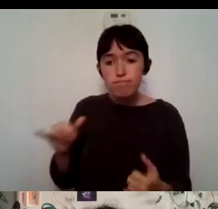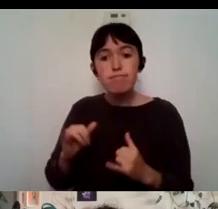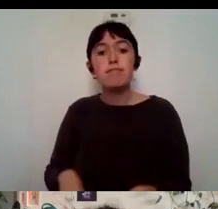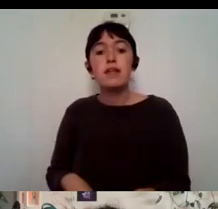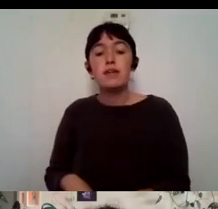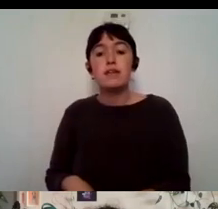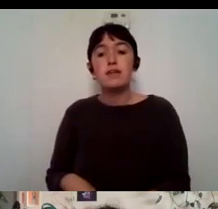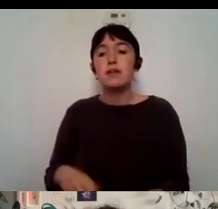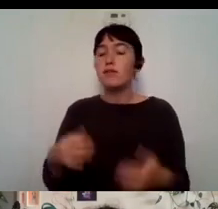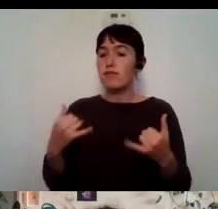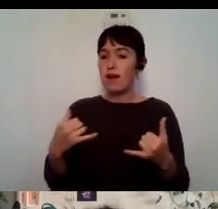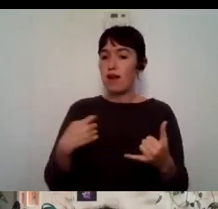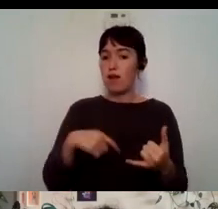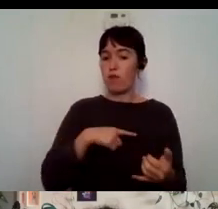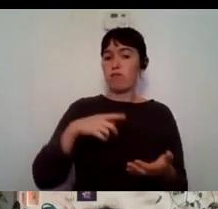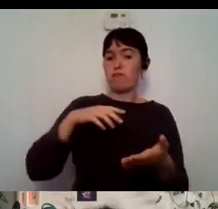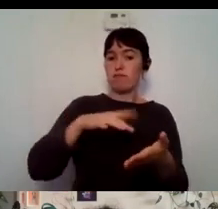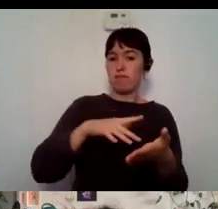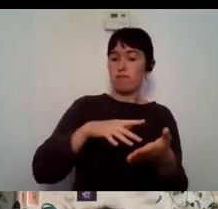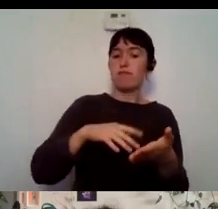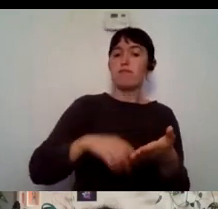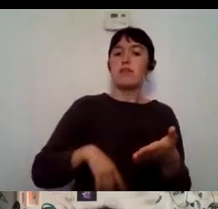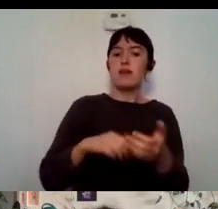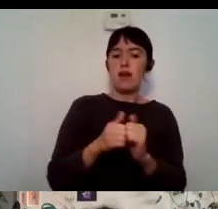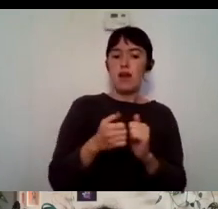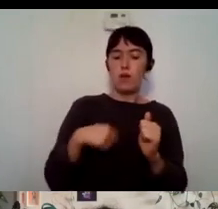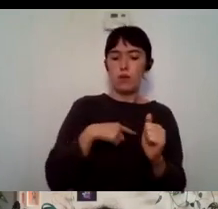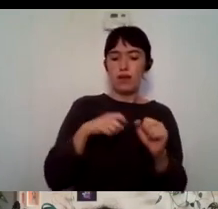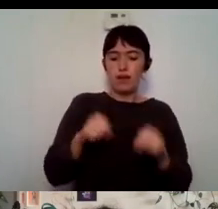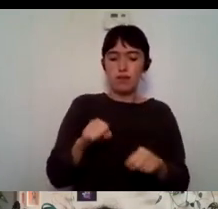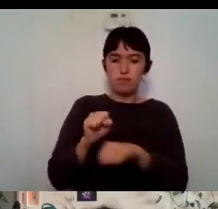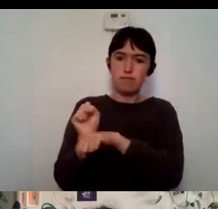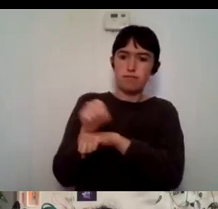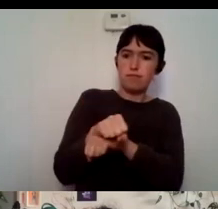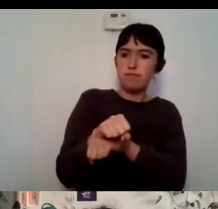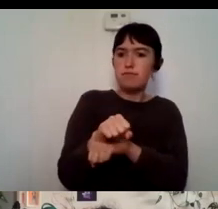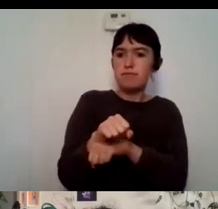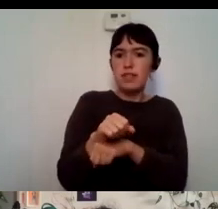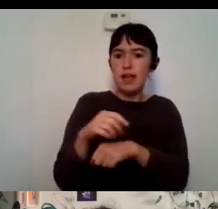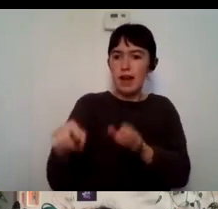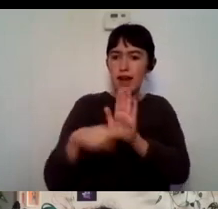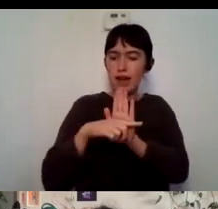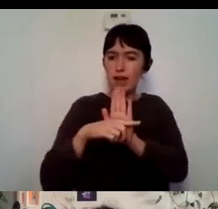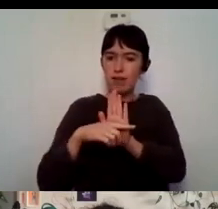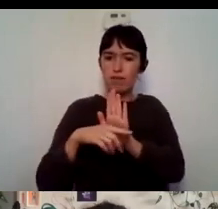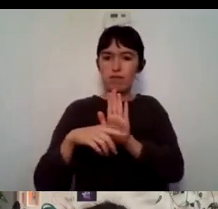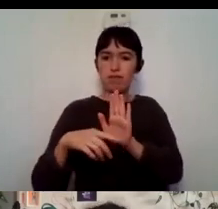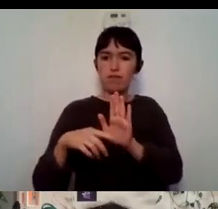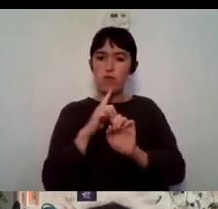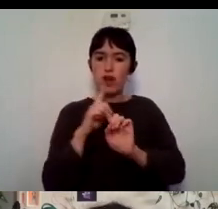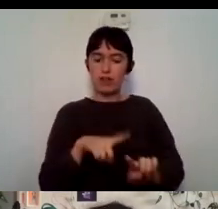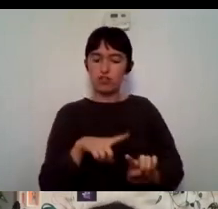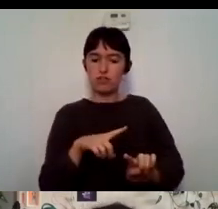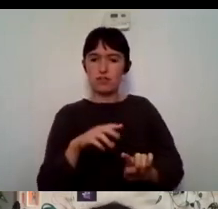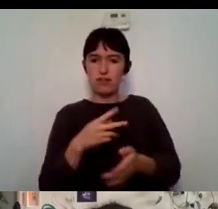to figure out how we might overcome some of those negative reactions to failure. All right, thanks a lot. And I'm very happy to